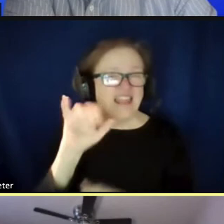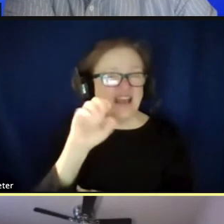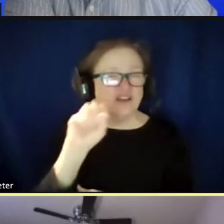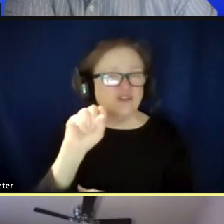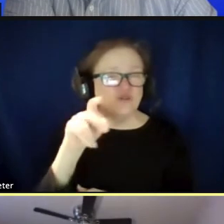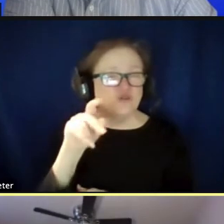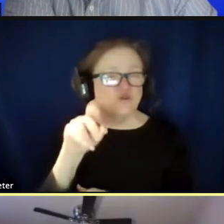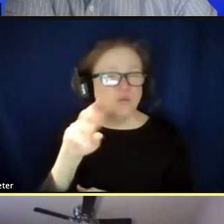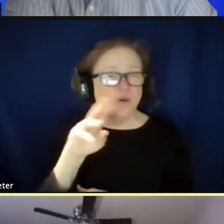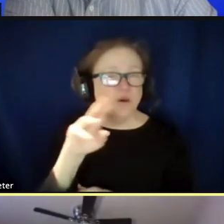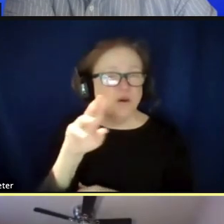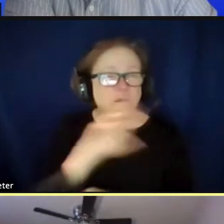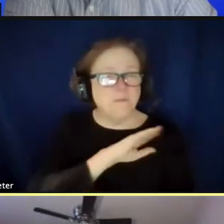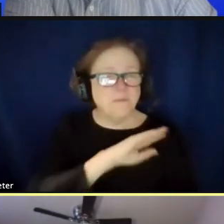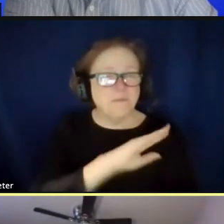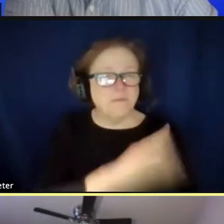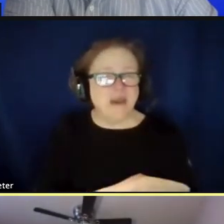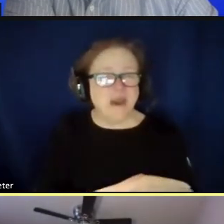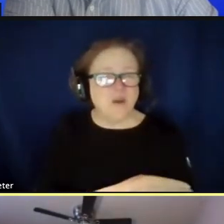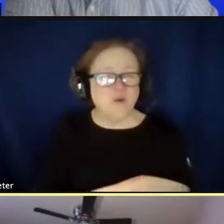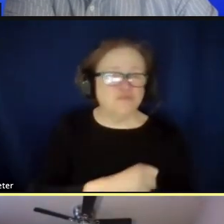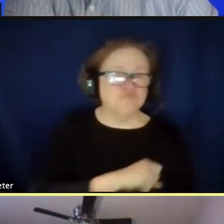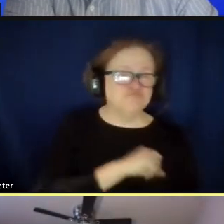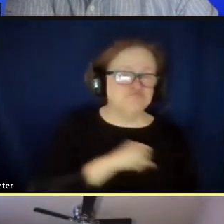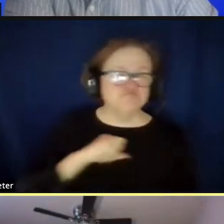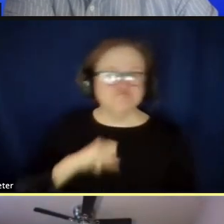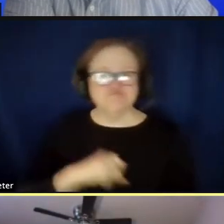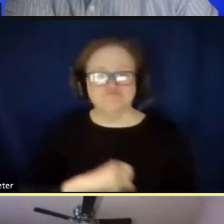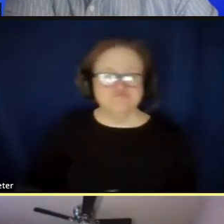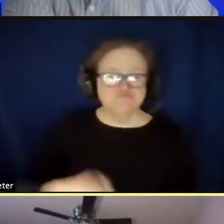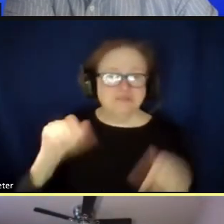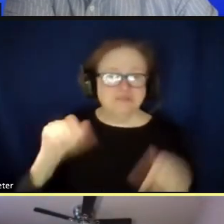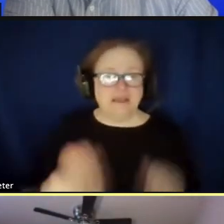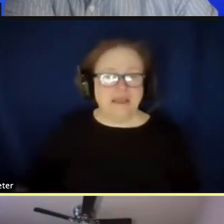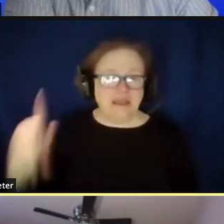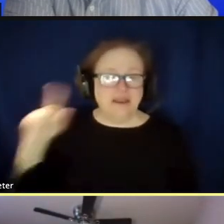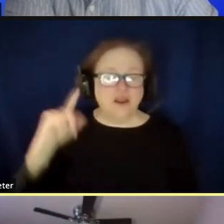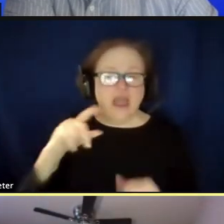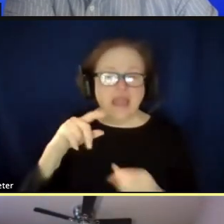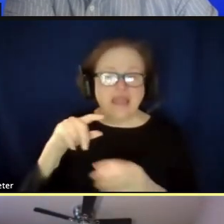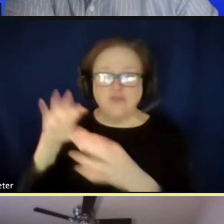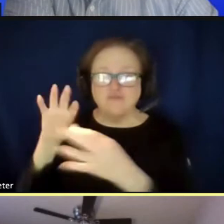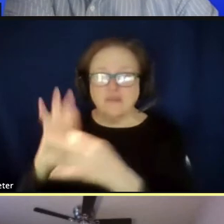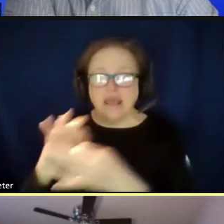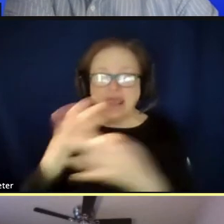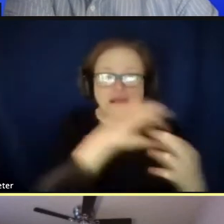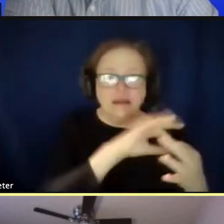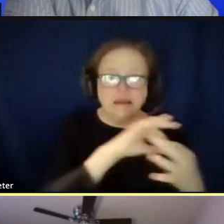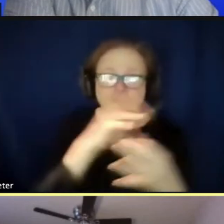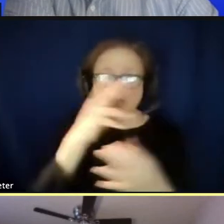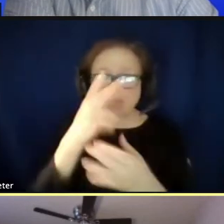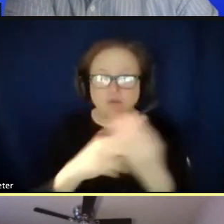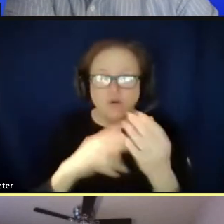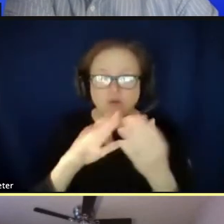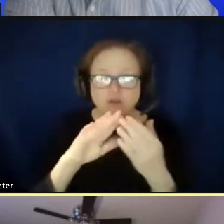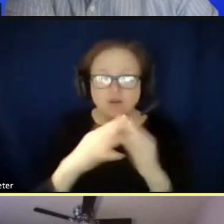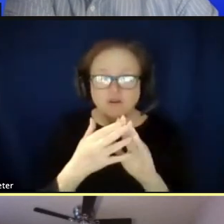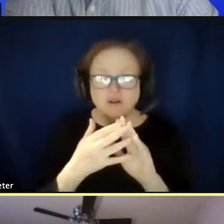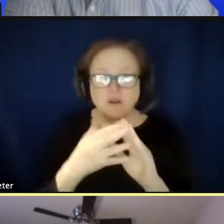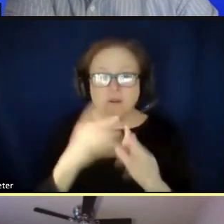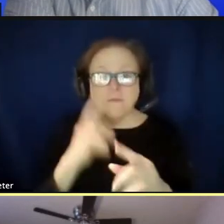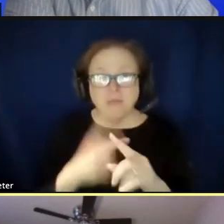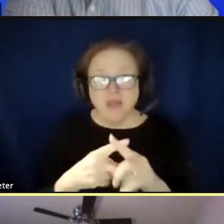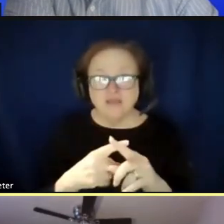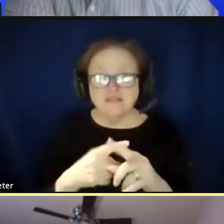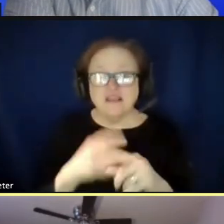because I can relate to both sides of the community. And not only that, I speak more than one language.